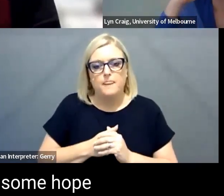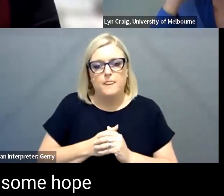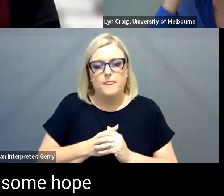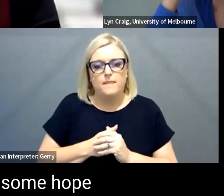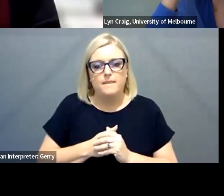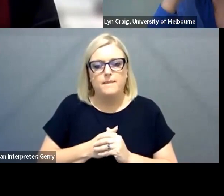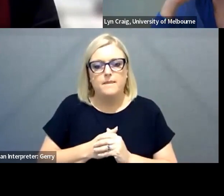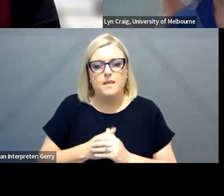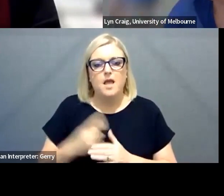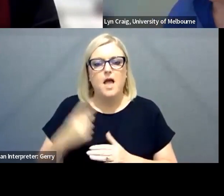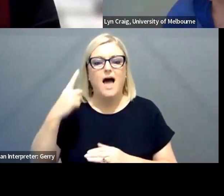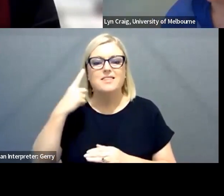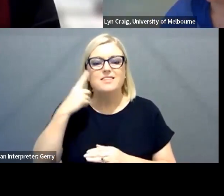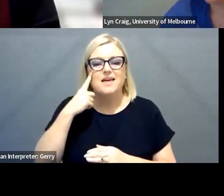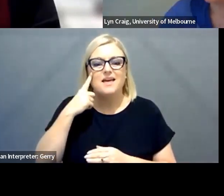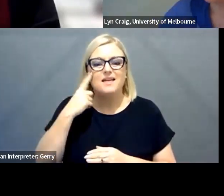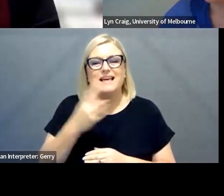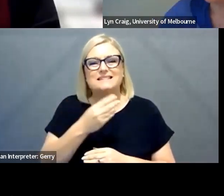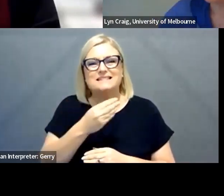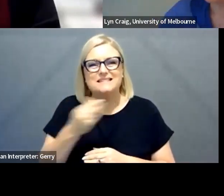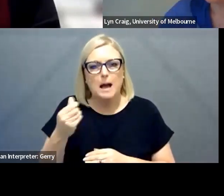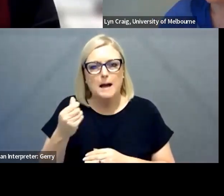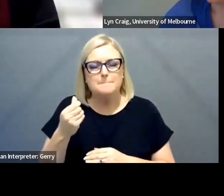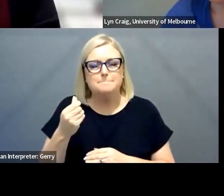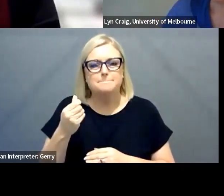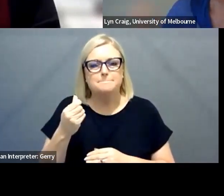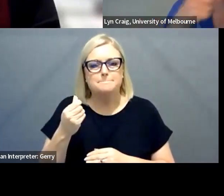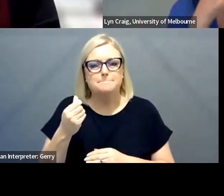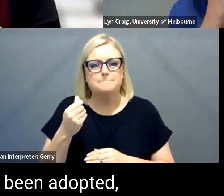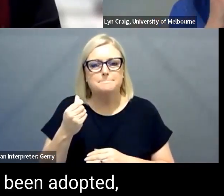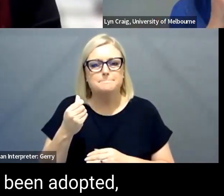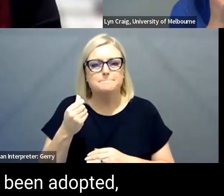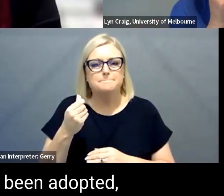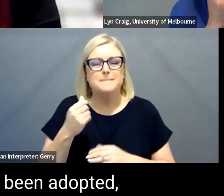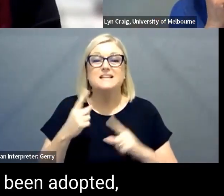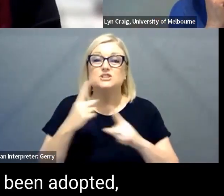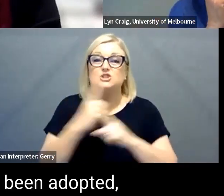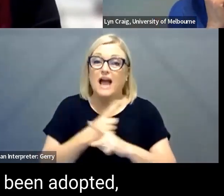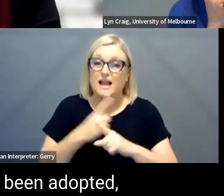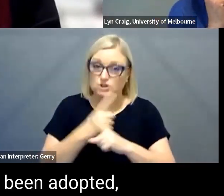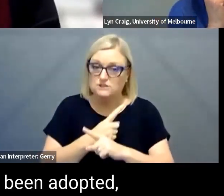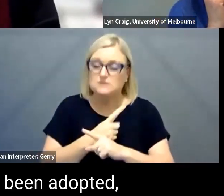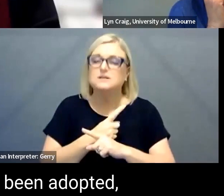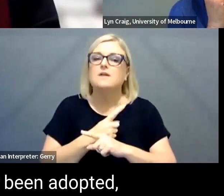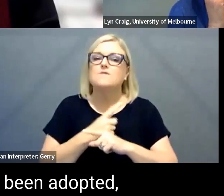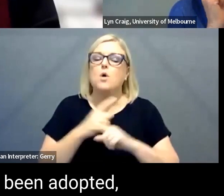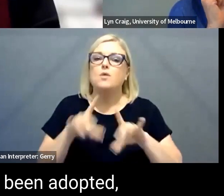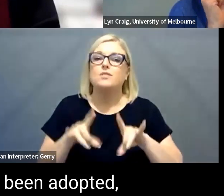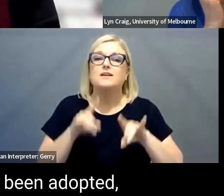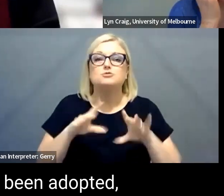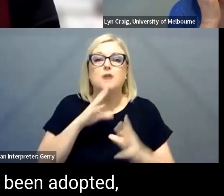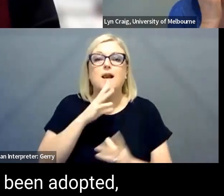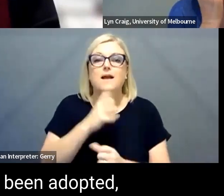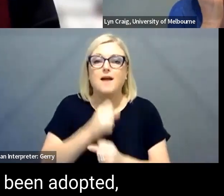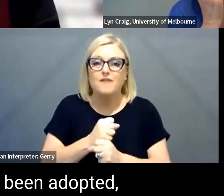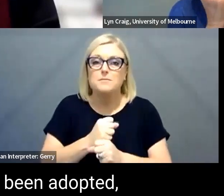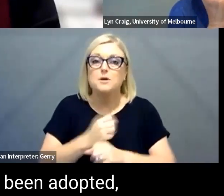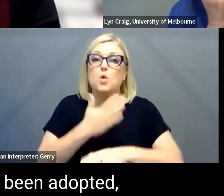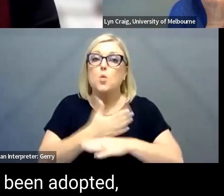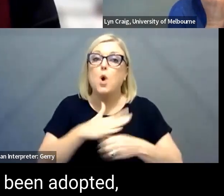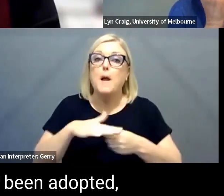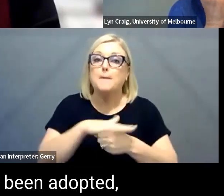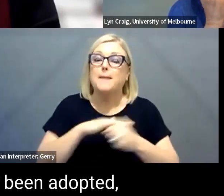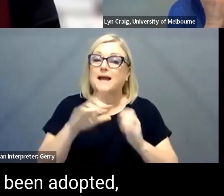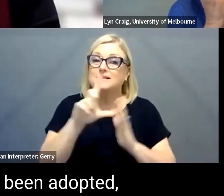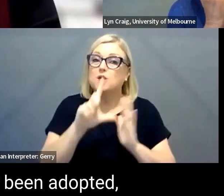of the changes in the federal workplace laws that have recently been adopted, some